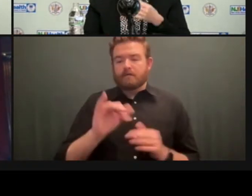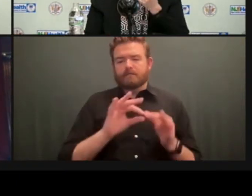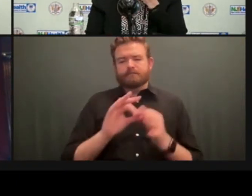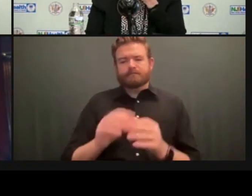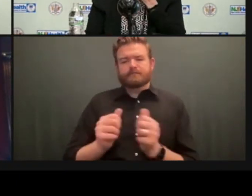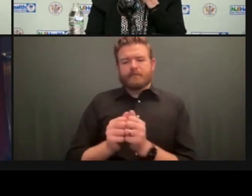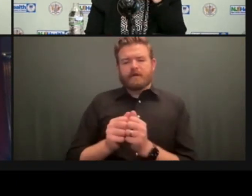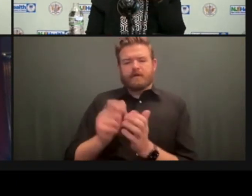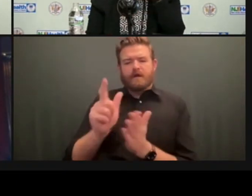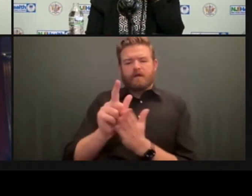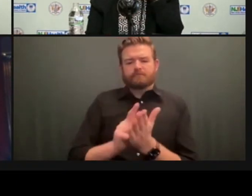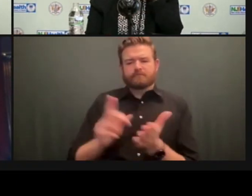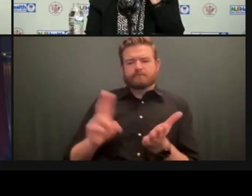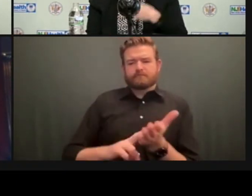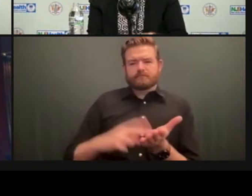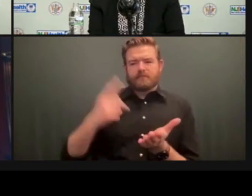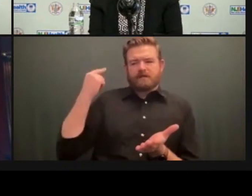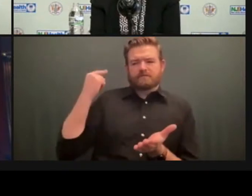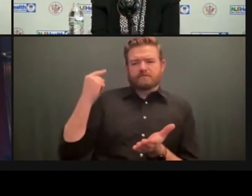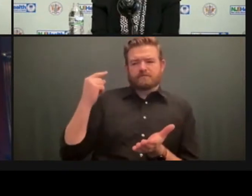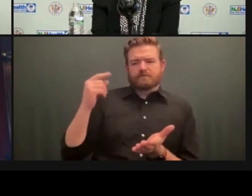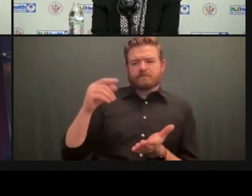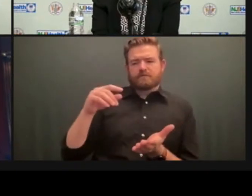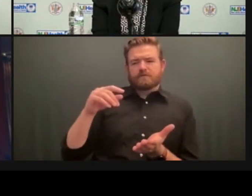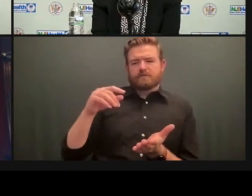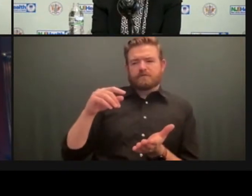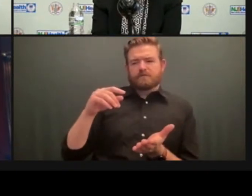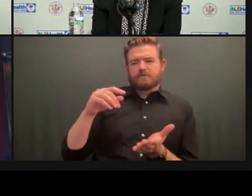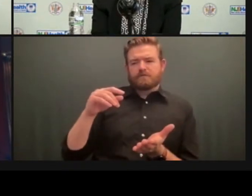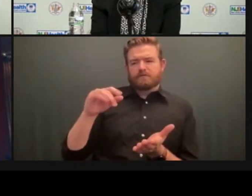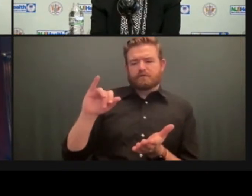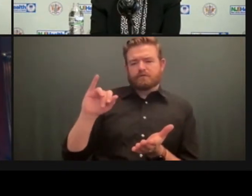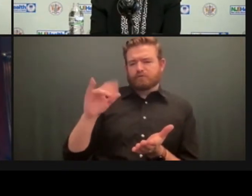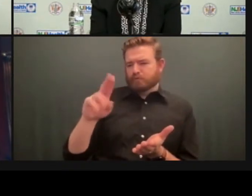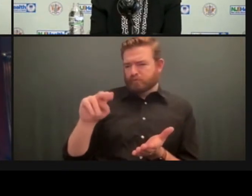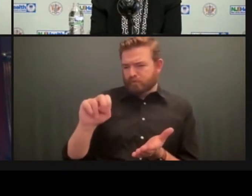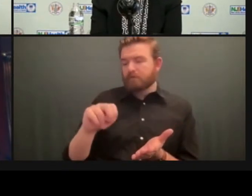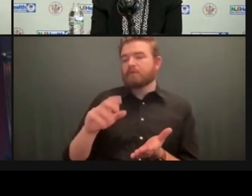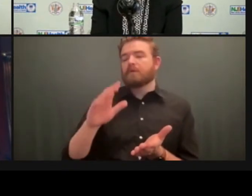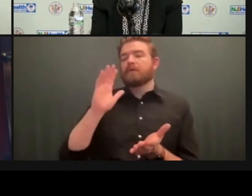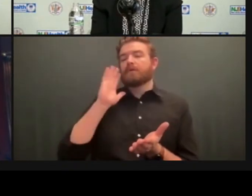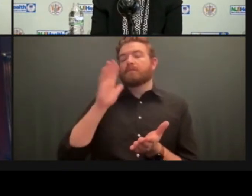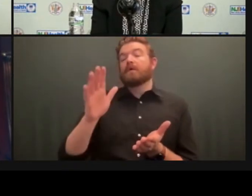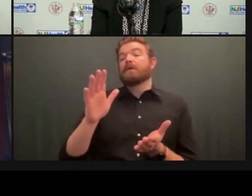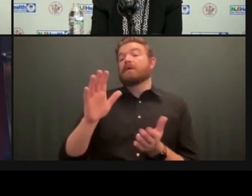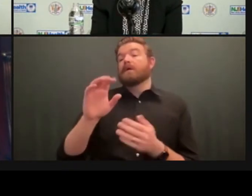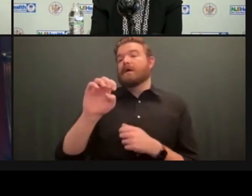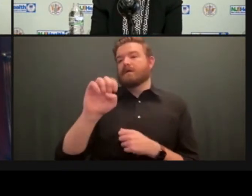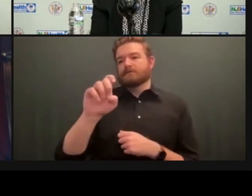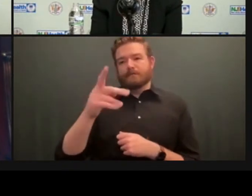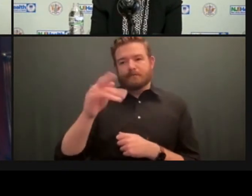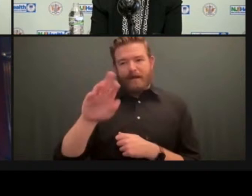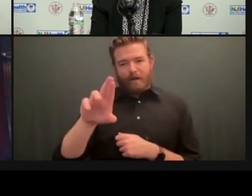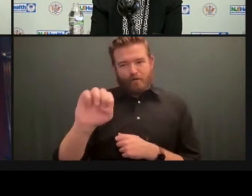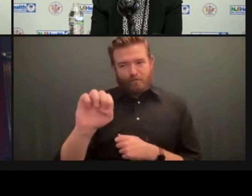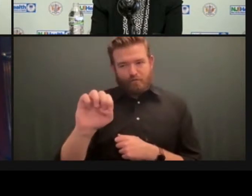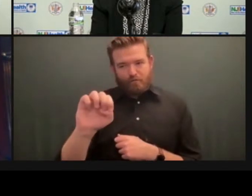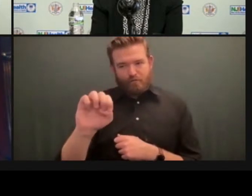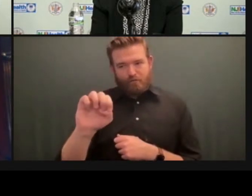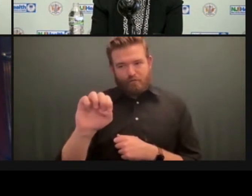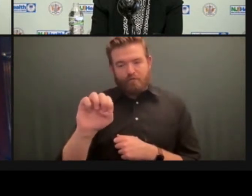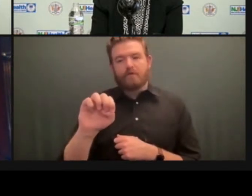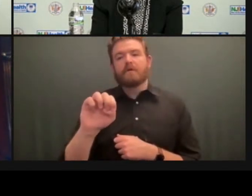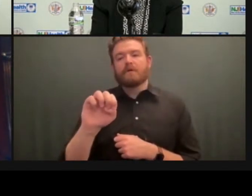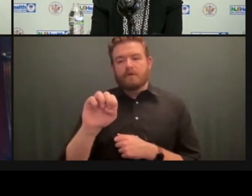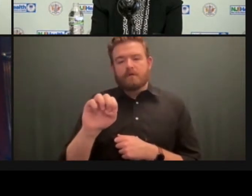declaration of a public health emergency to expire while ensuring that our administration had the necessary authority